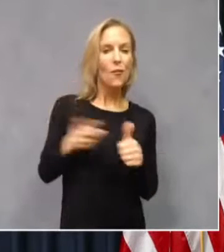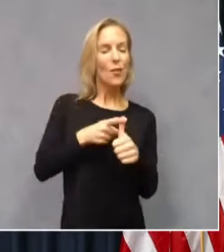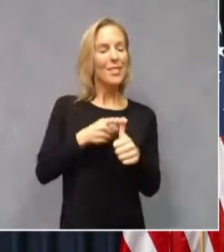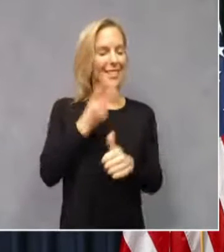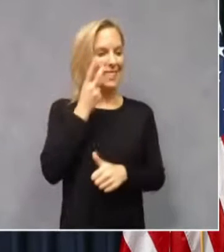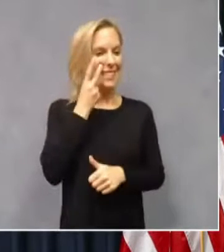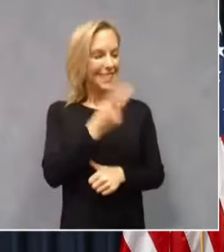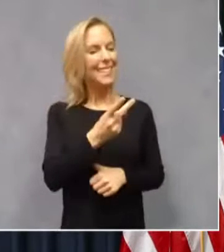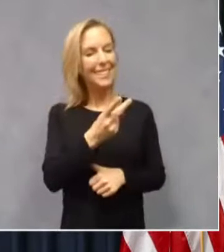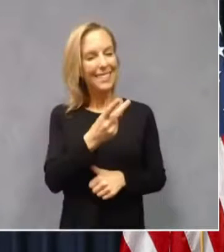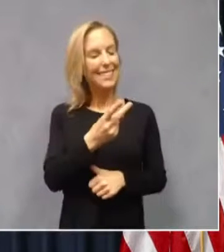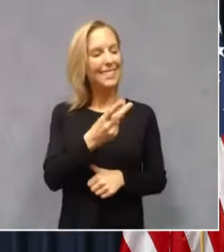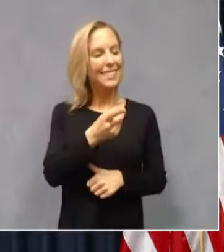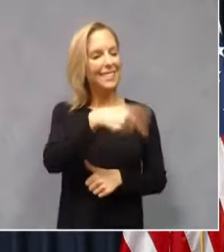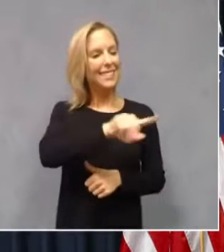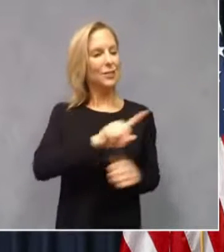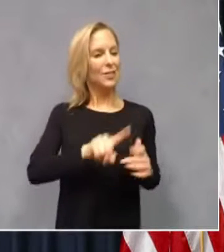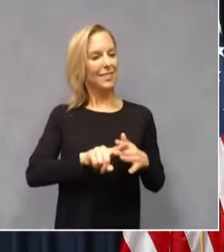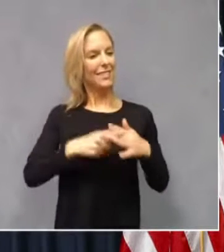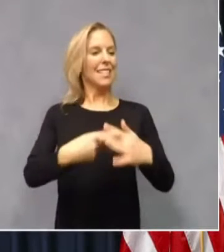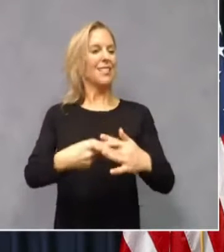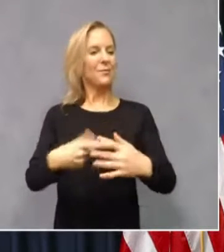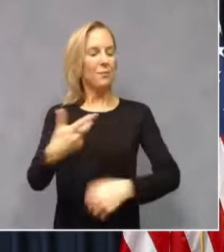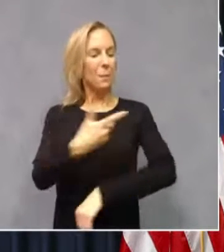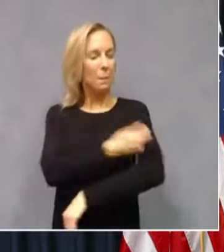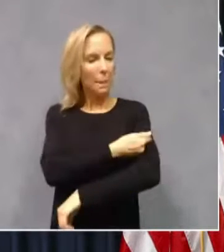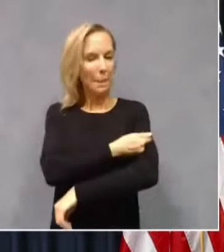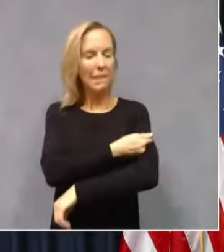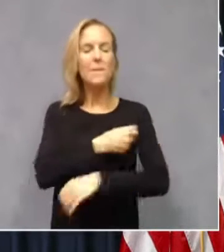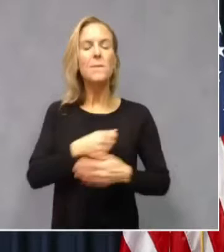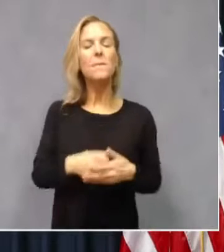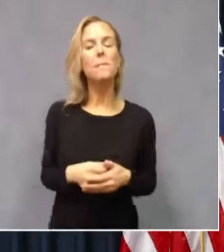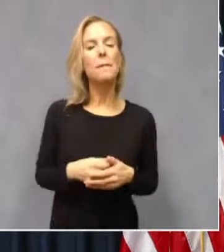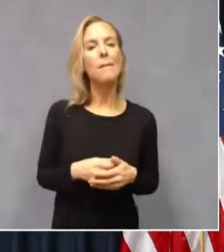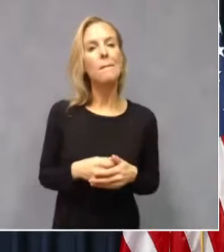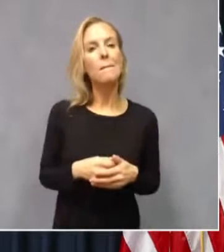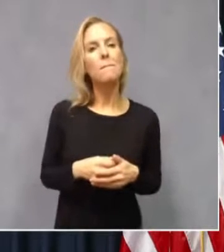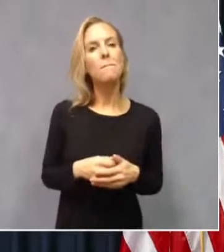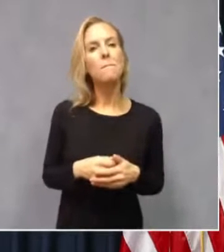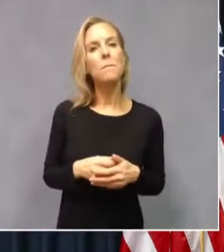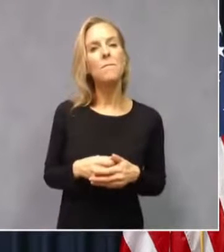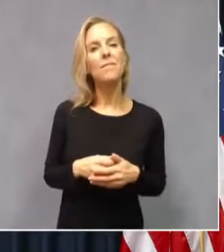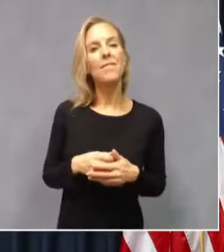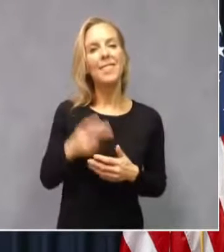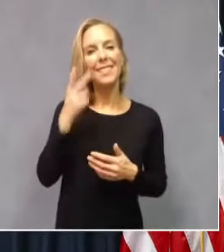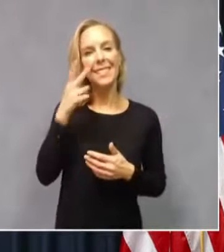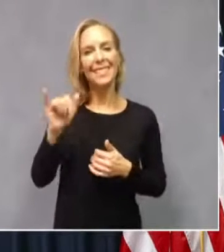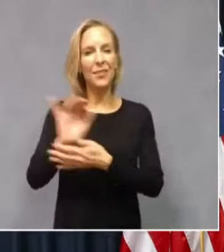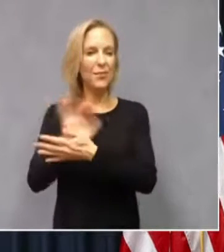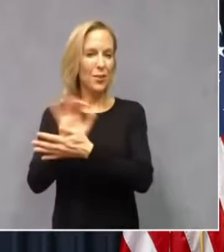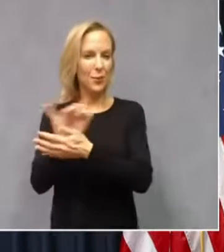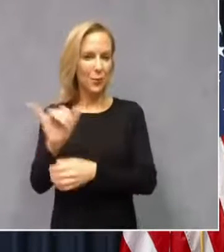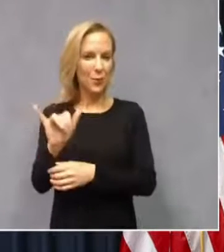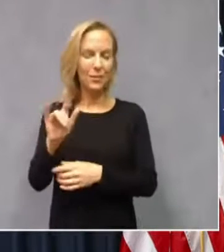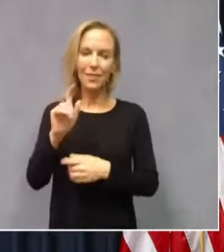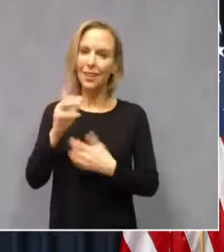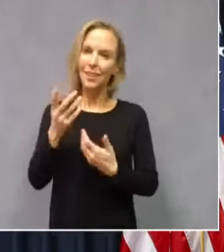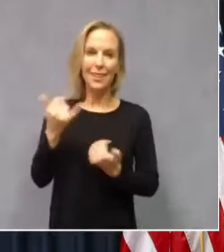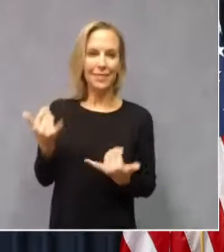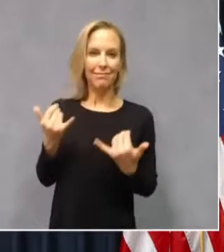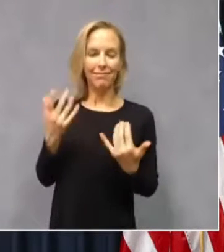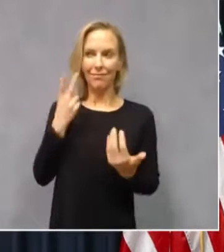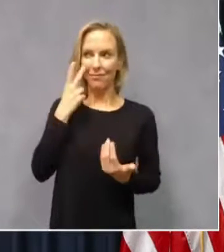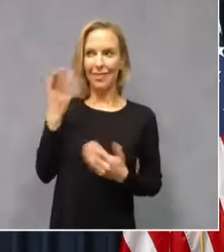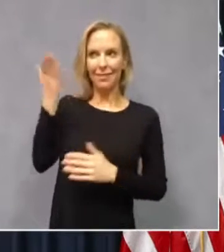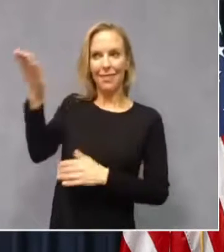of the initial vaccines, but then also the videos, certainly in Lexington, of